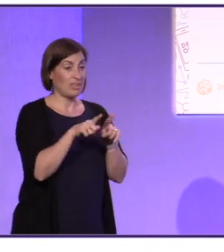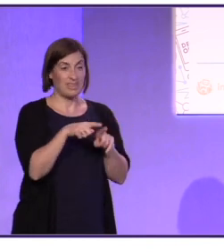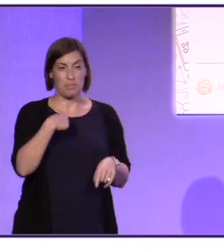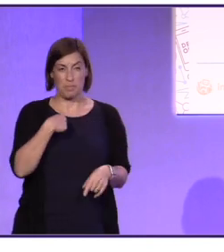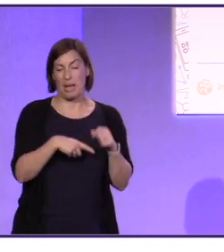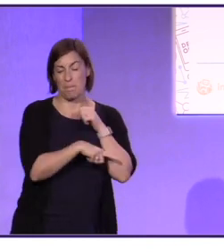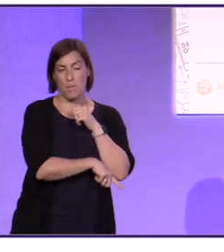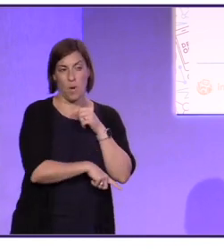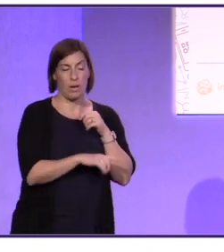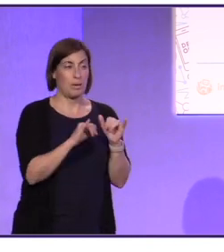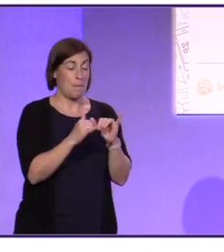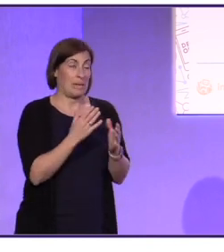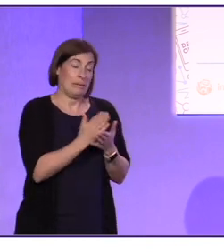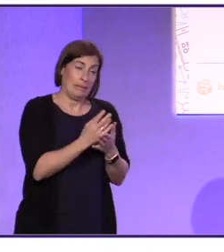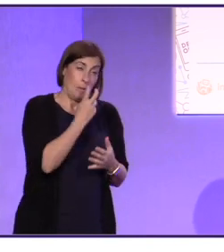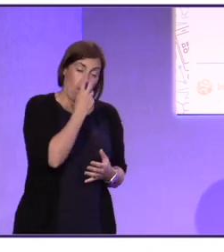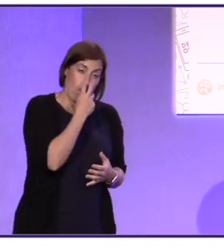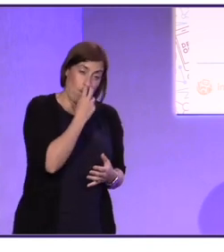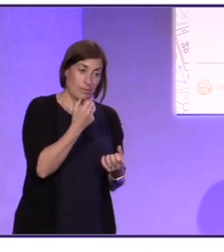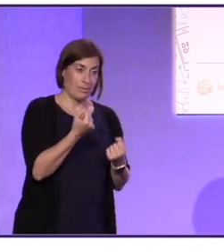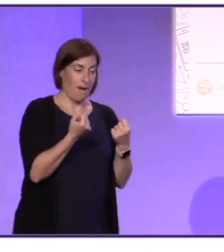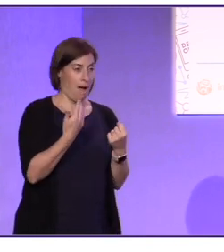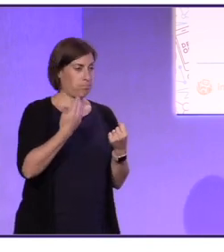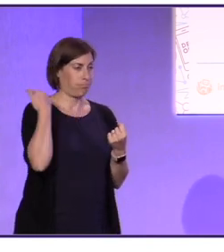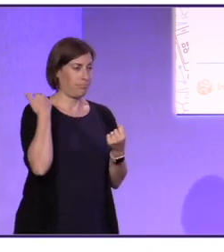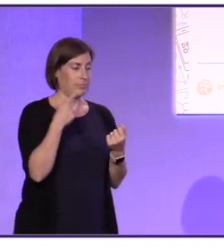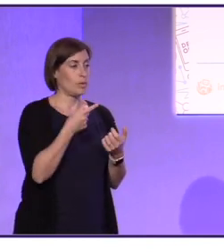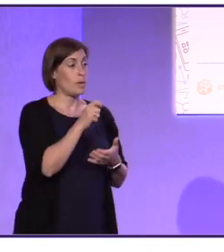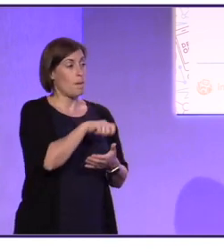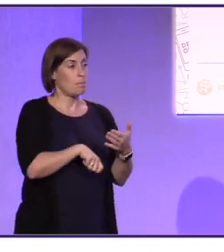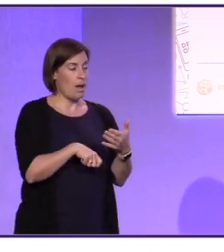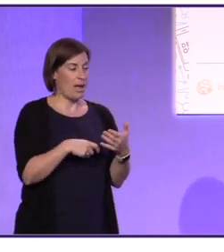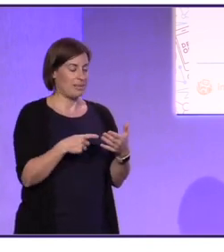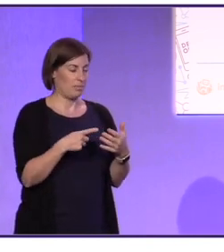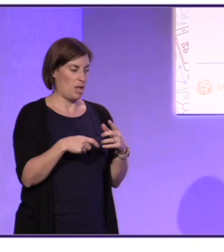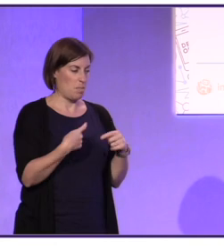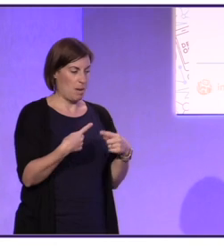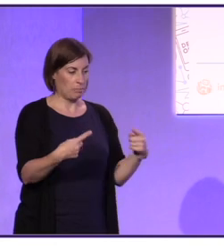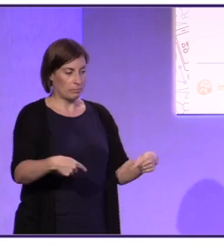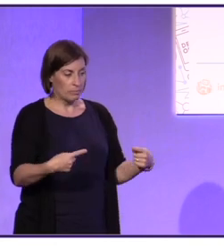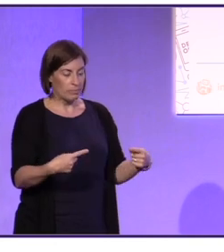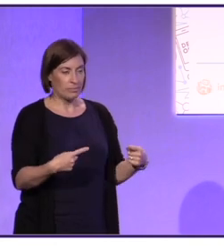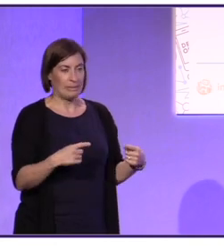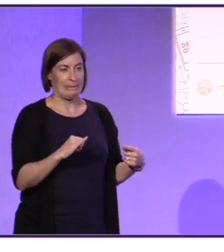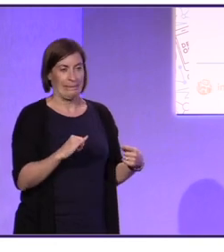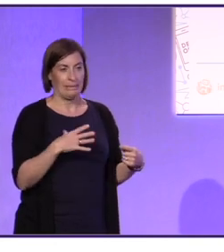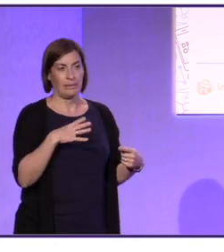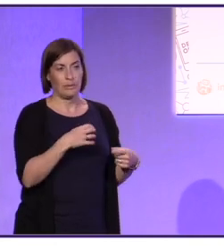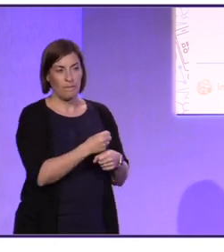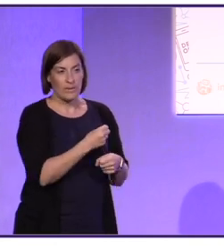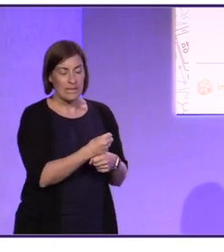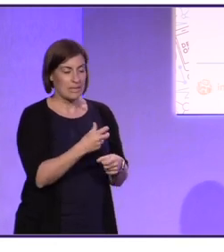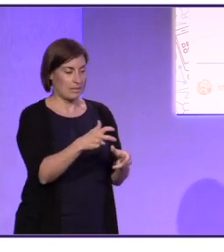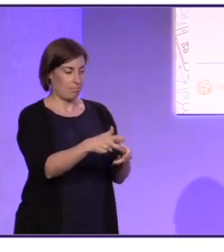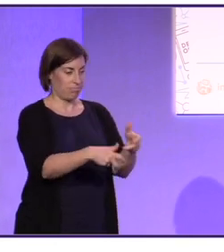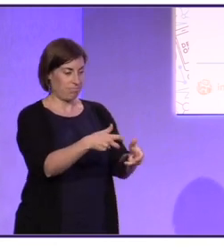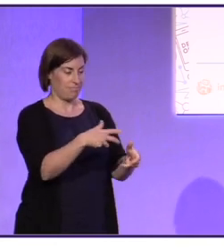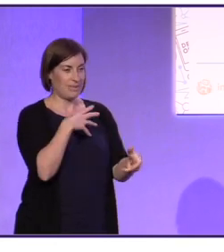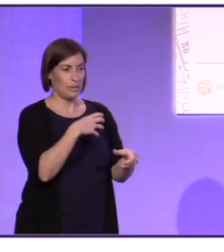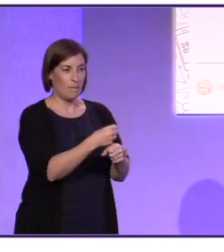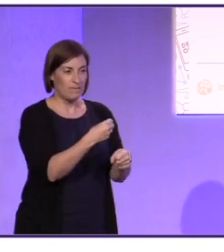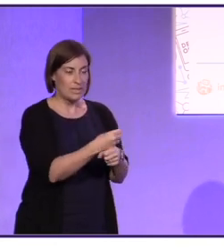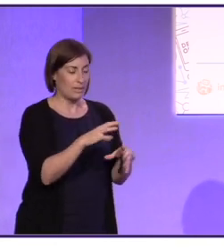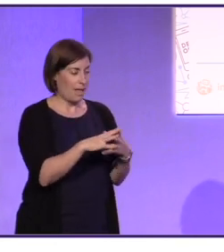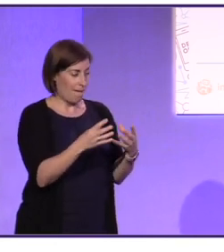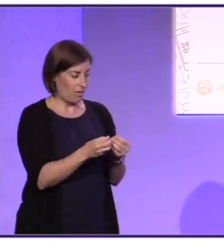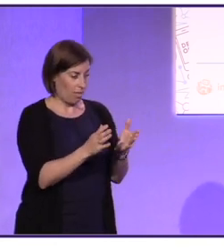a very old car. And so you have to fix stuff. You have to fix the tires and the brakes and the motor, and the coating is bad.